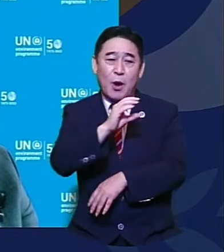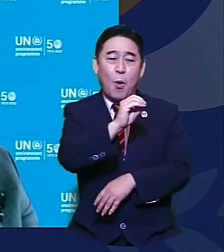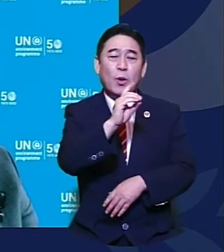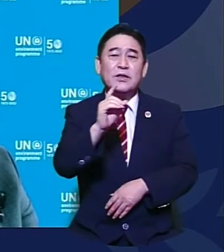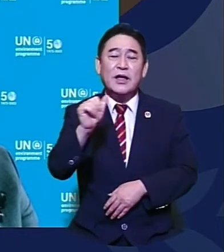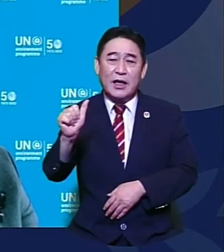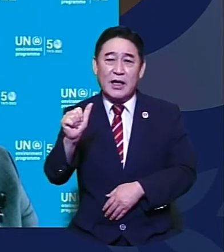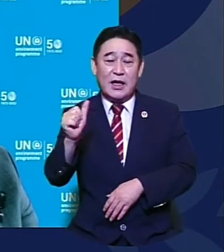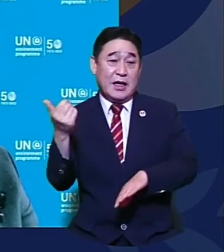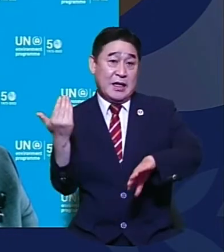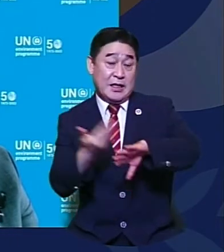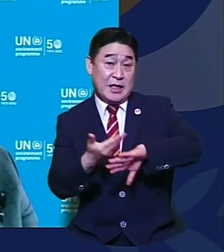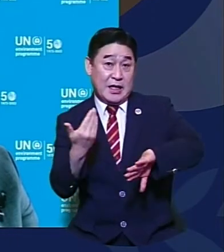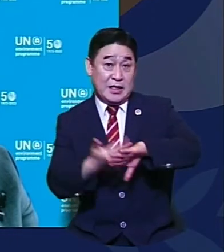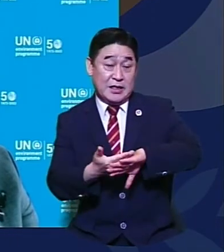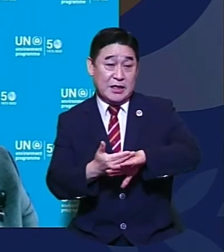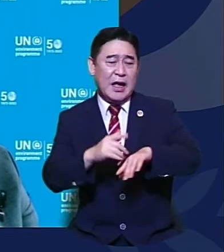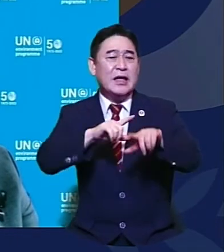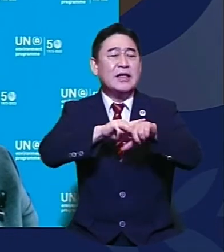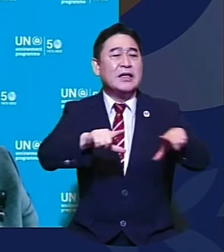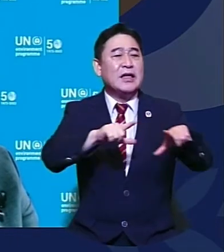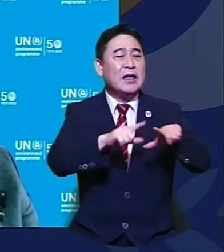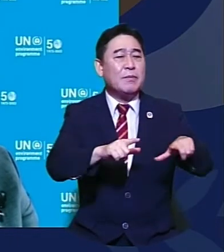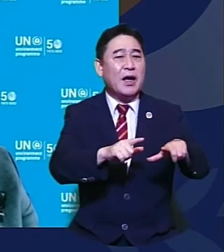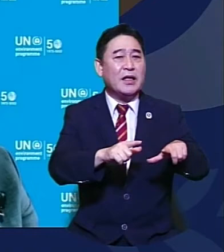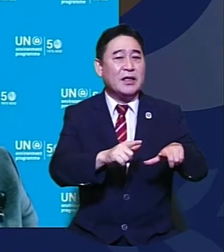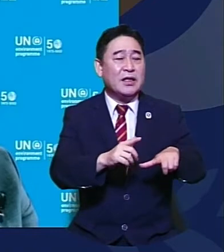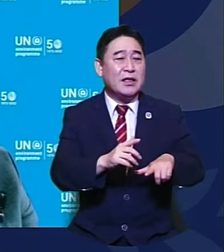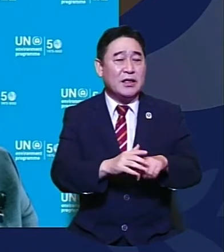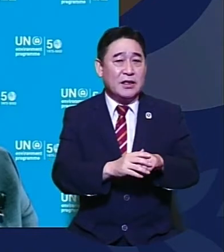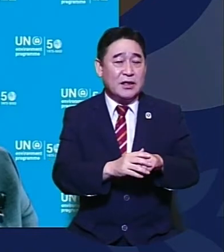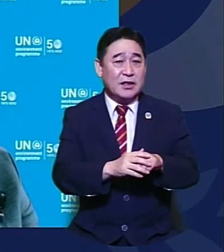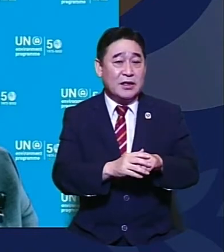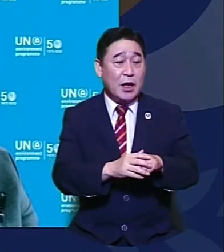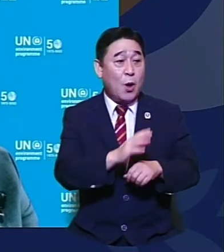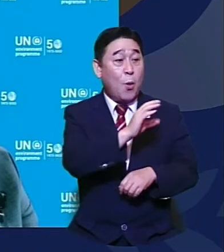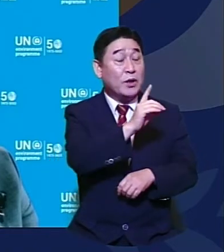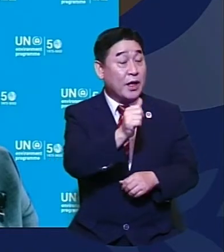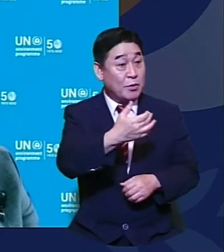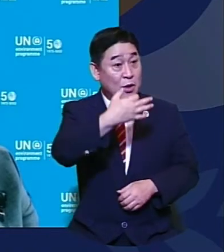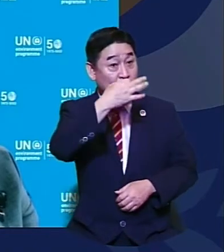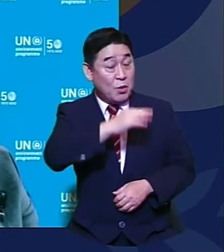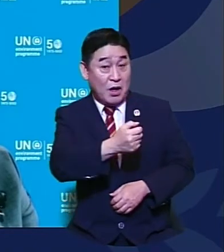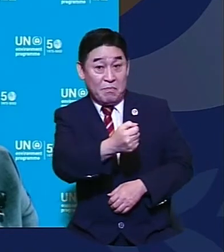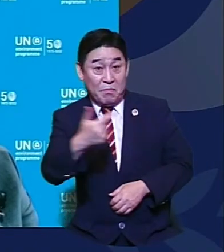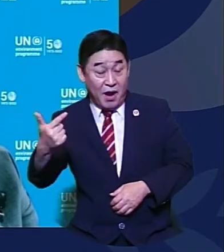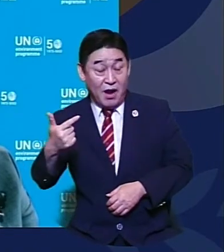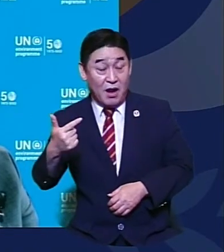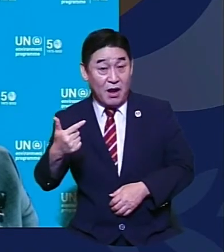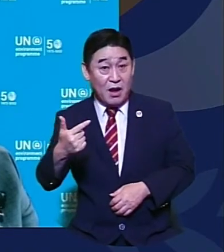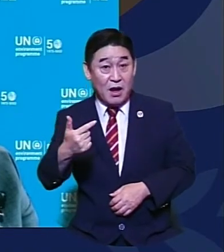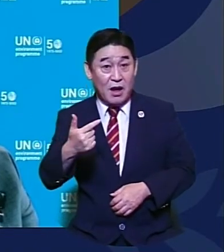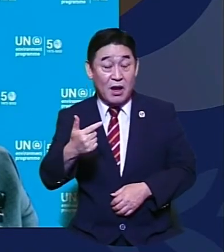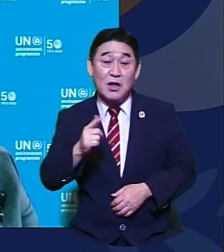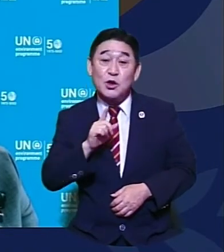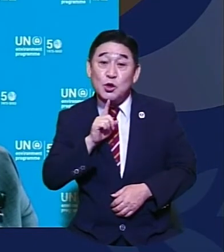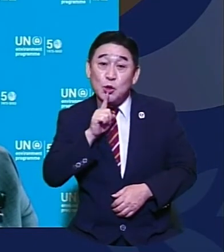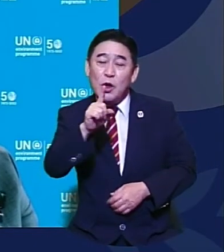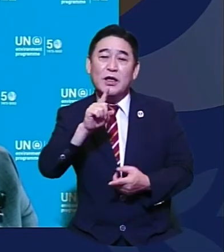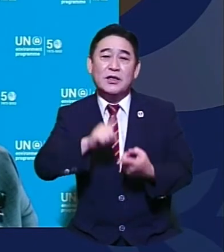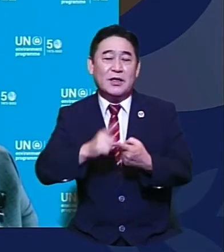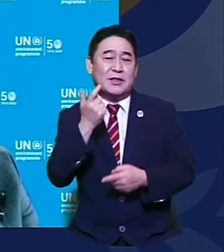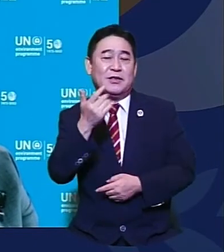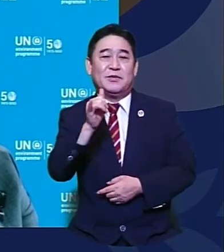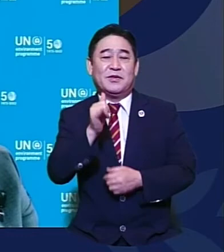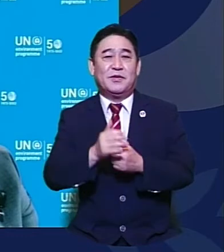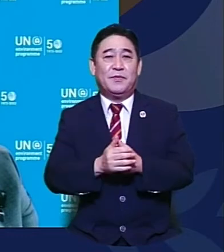than this non-green technology-based ODA? Very interesting point. Yeah, I think we're going to start. Joyce,